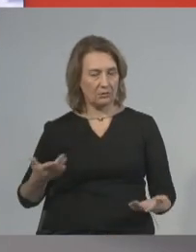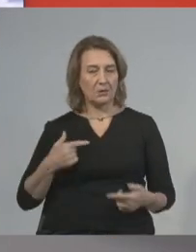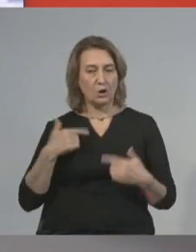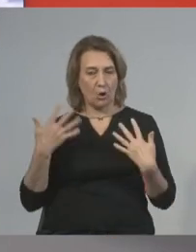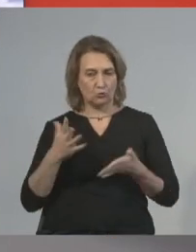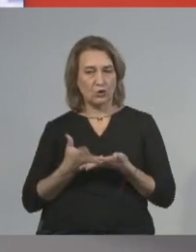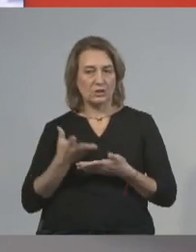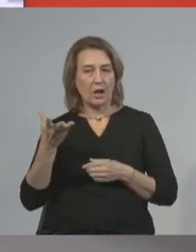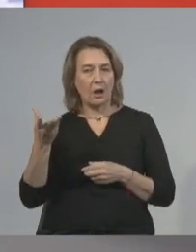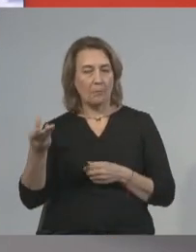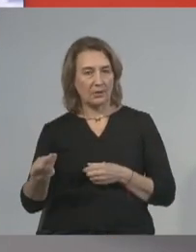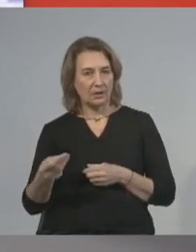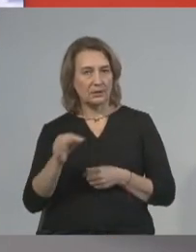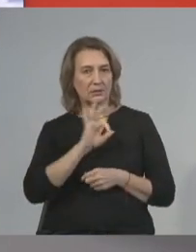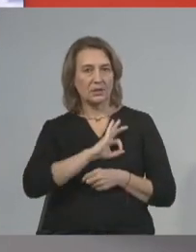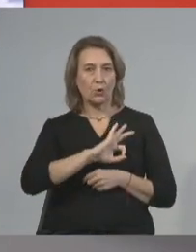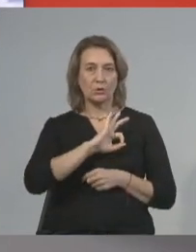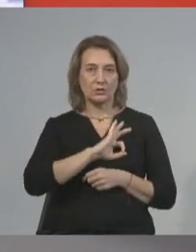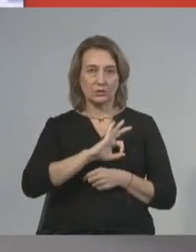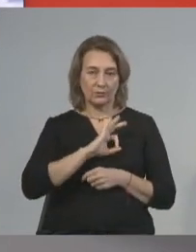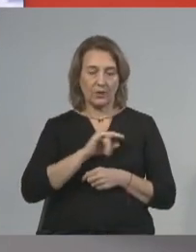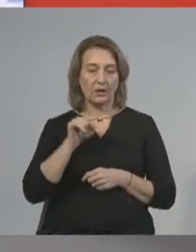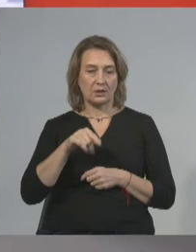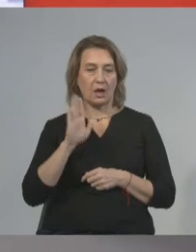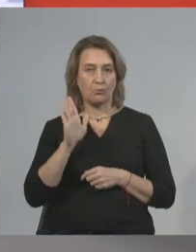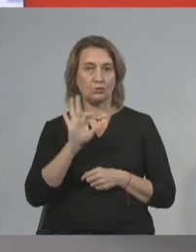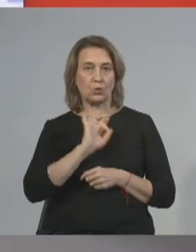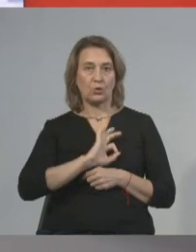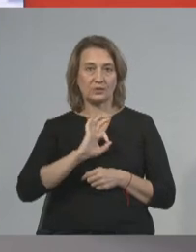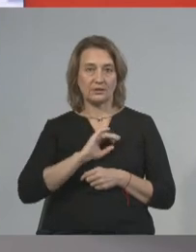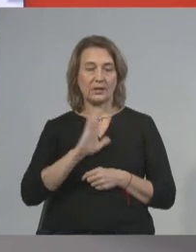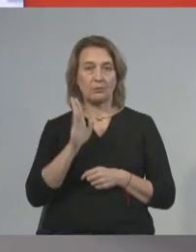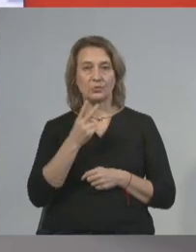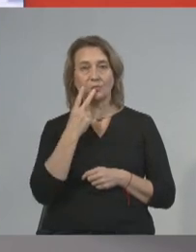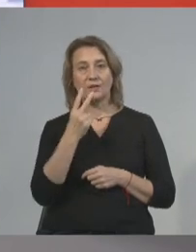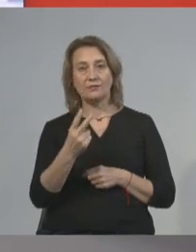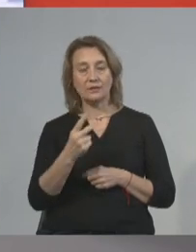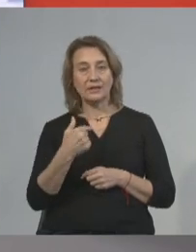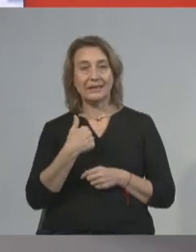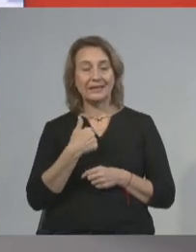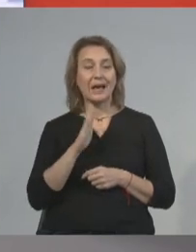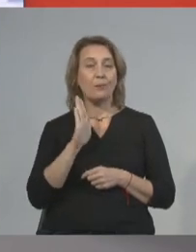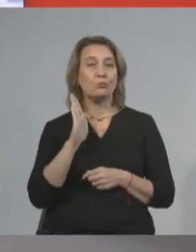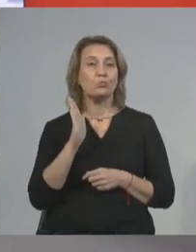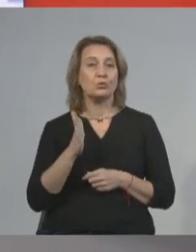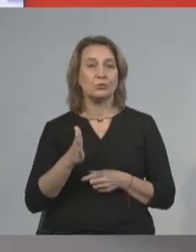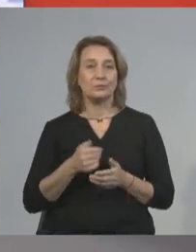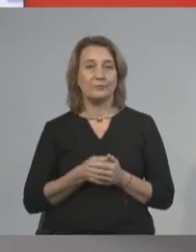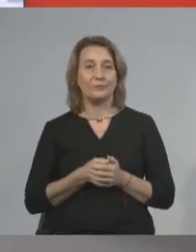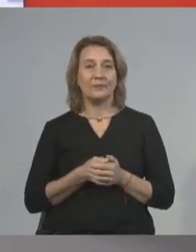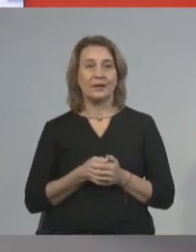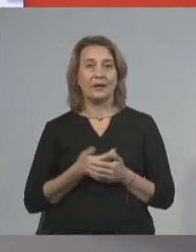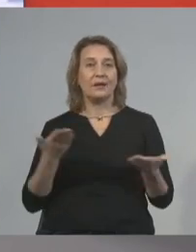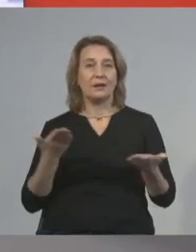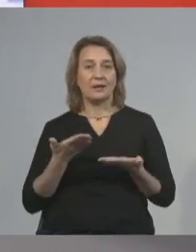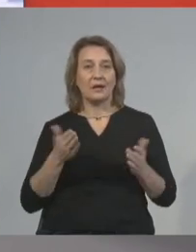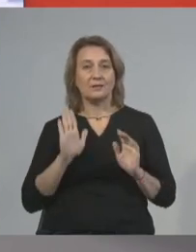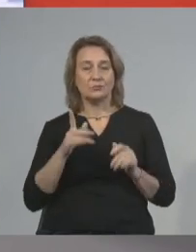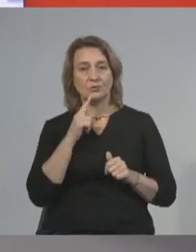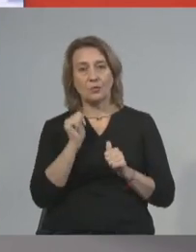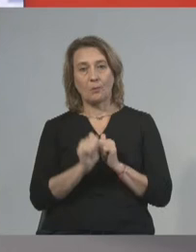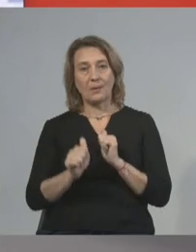actually people pay for the budget of the public broadcaster they support it and they know that they work for